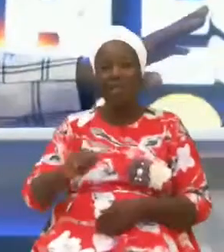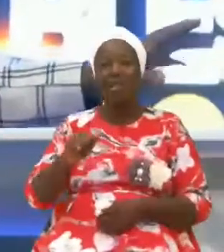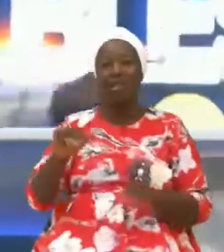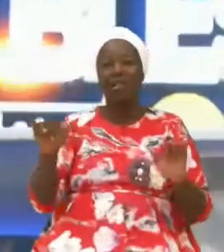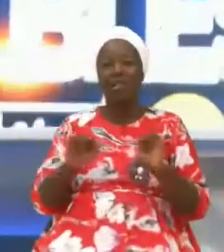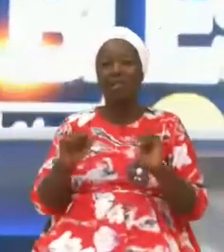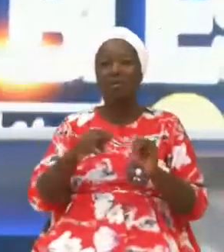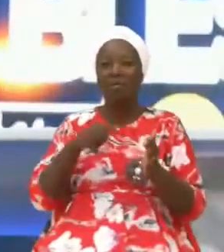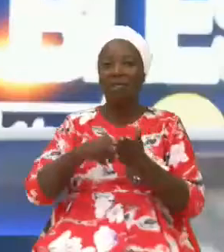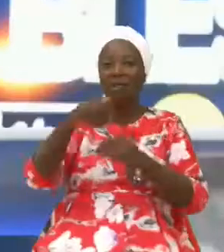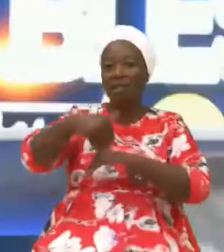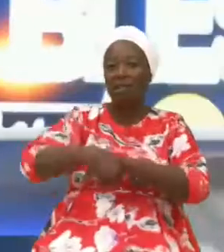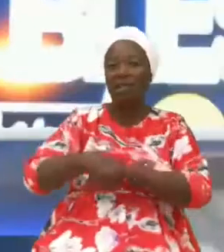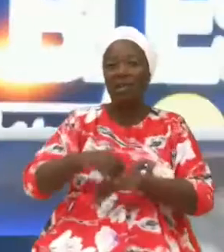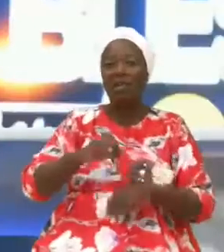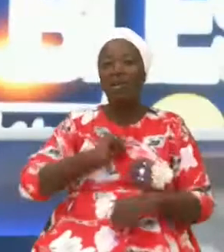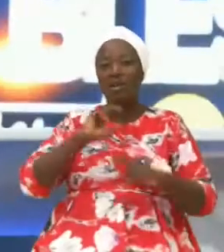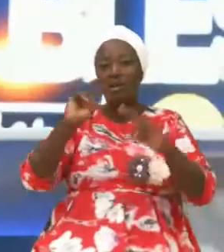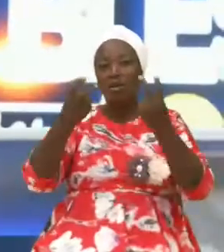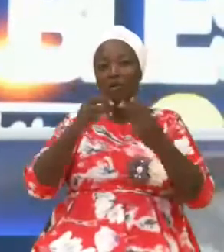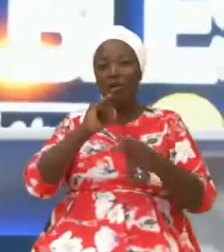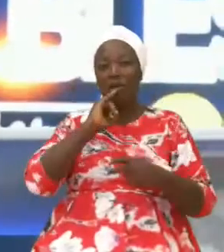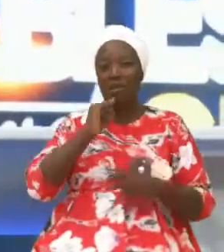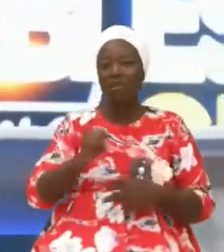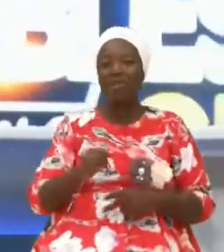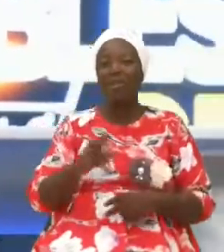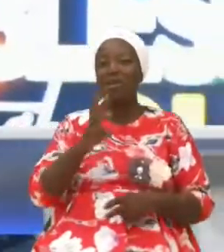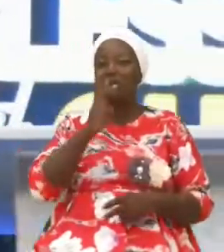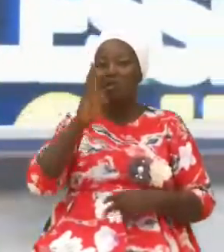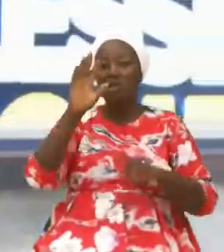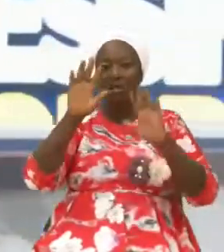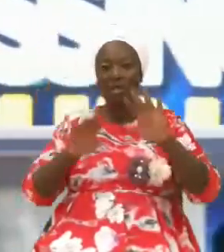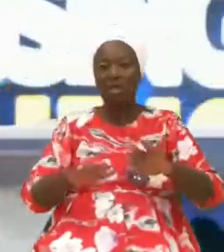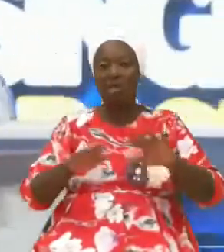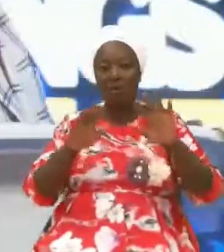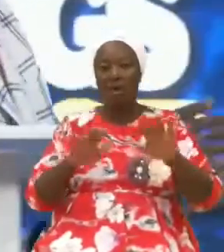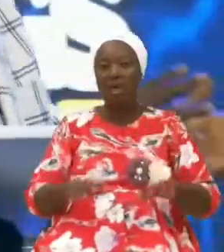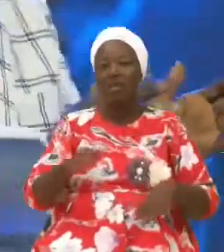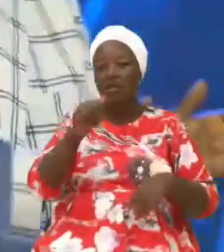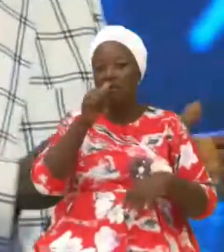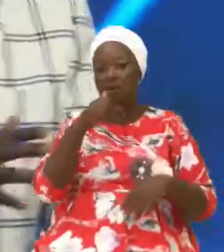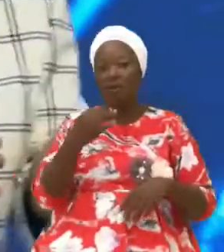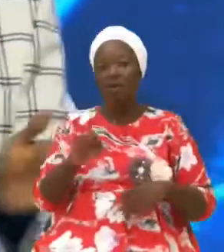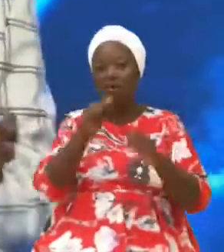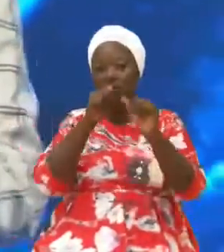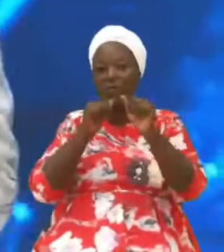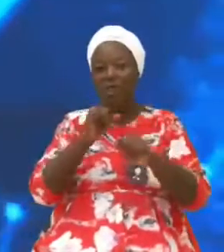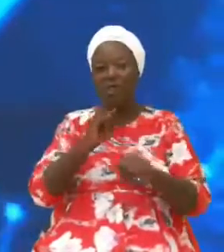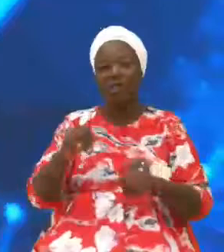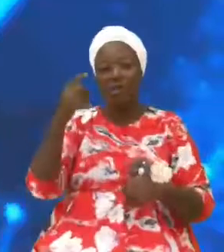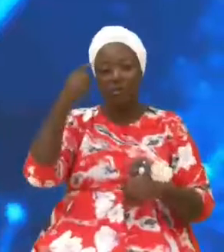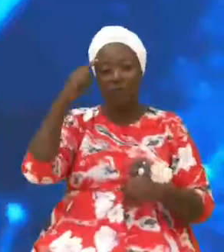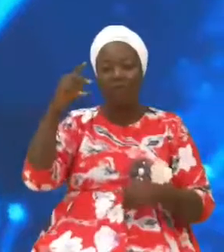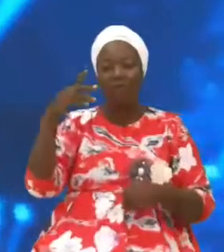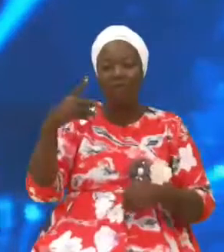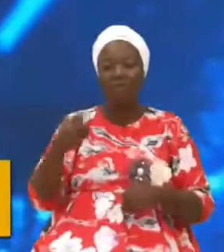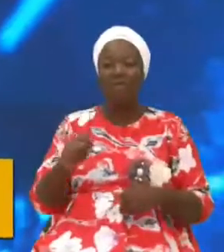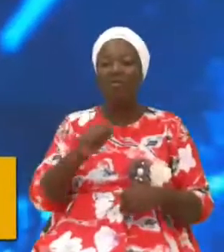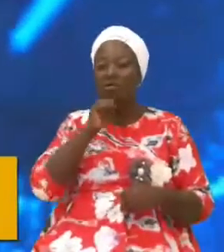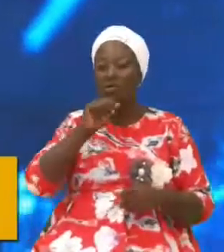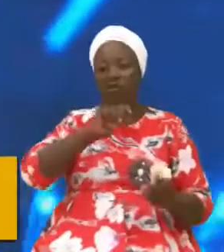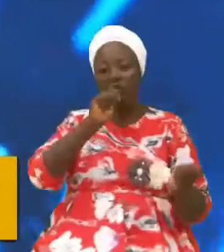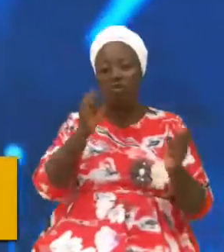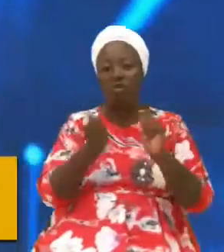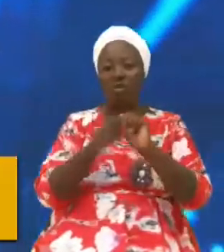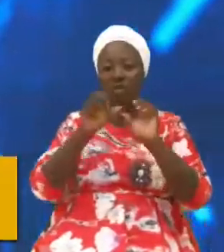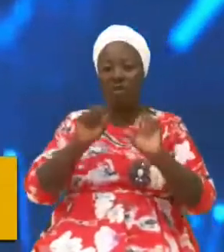everyone. Is still the same. Tonight, I'm talking to you on showers of blessing from